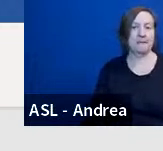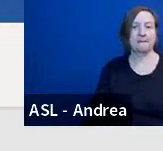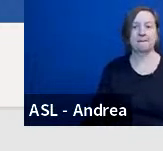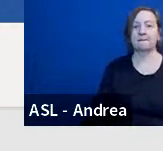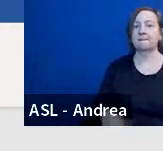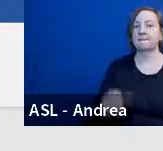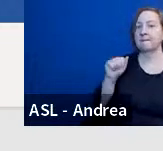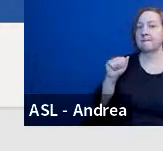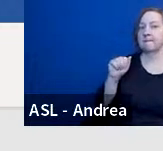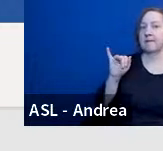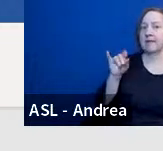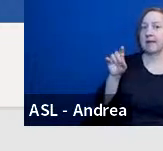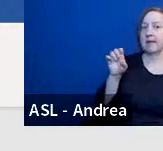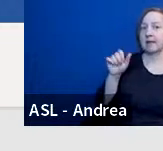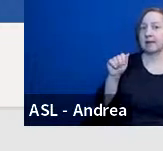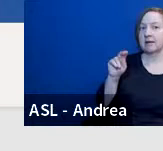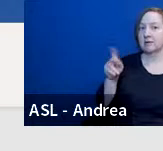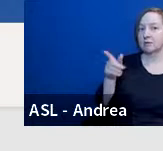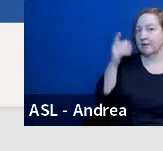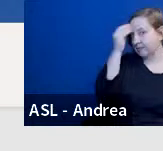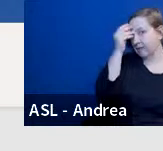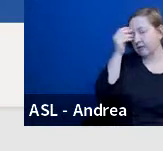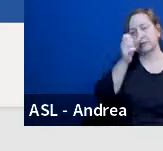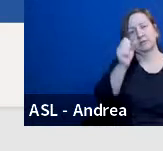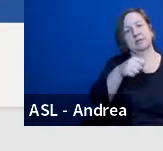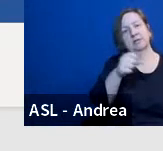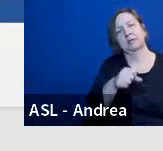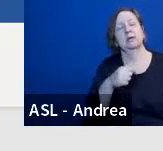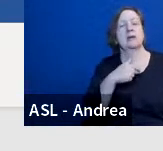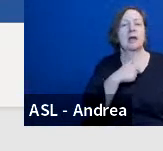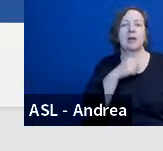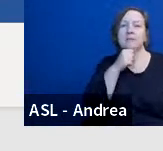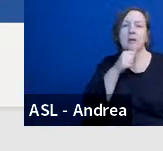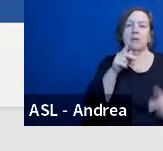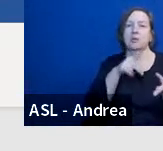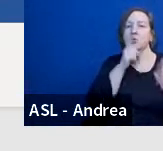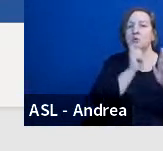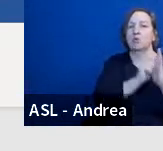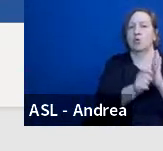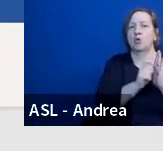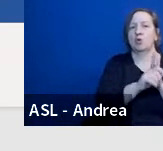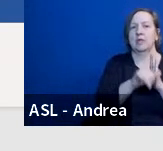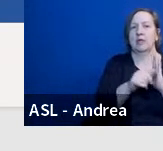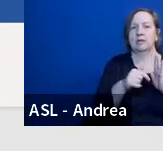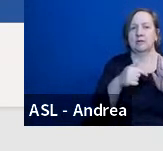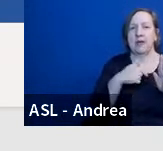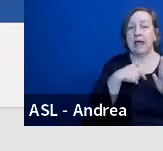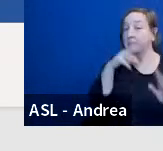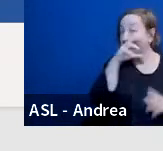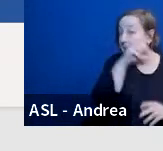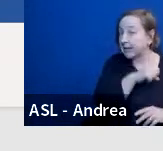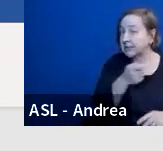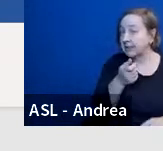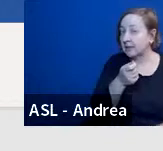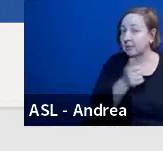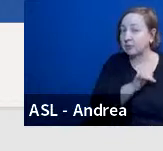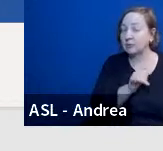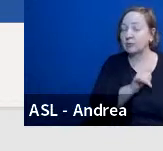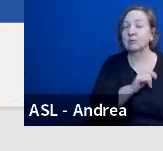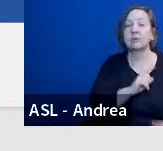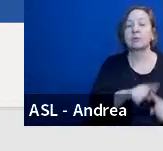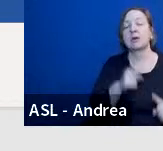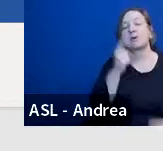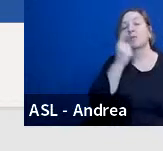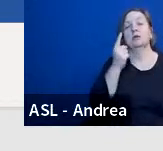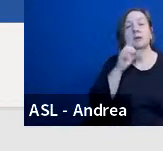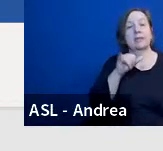Aiden, do you have thoughts? Yeah, I'm not the person that wrote that, so I'm guessing a little bit here, but I'm wondering if